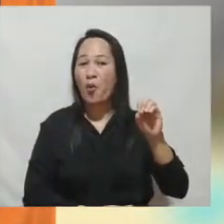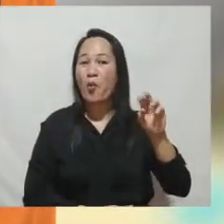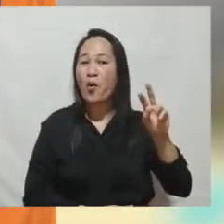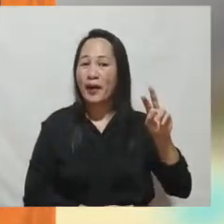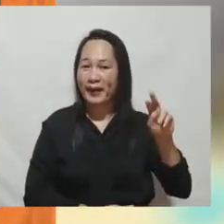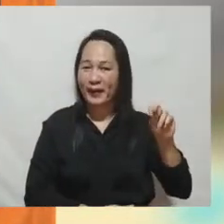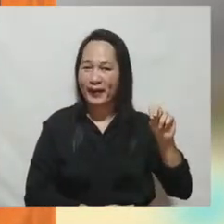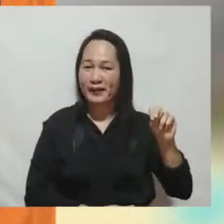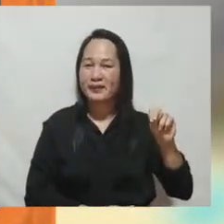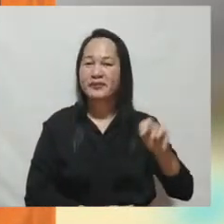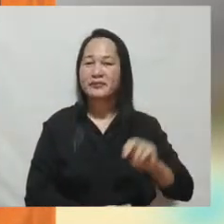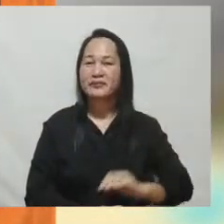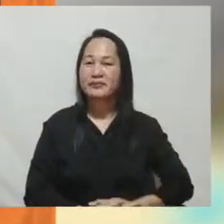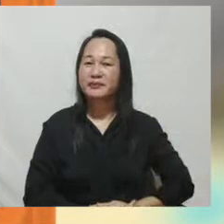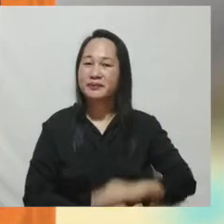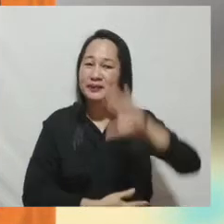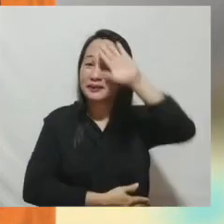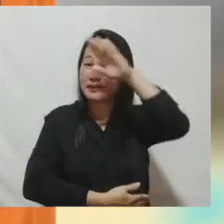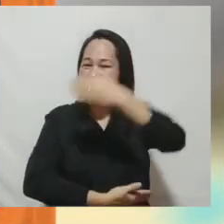S-O-N, son.